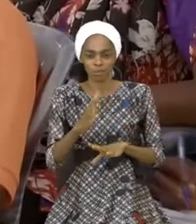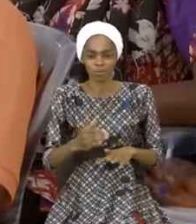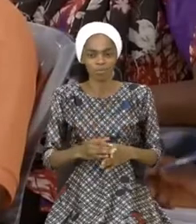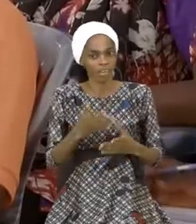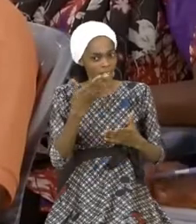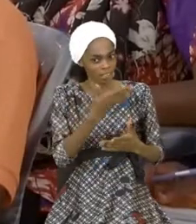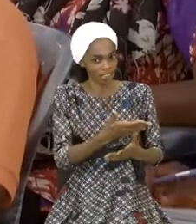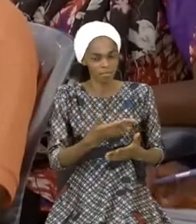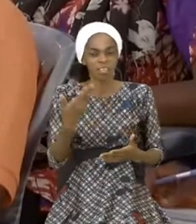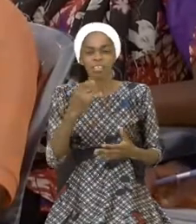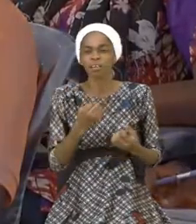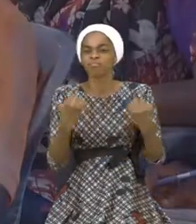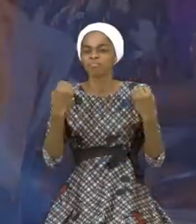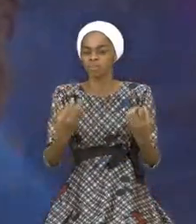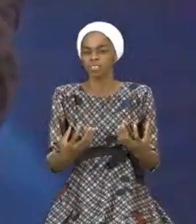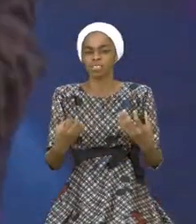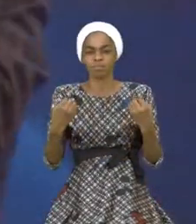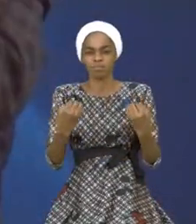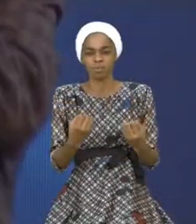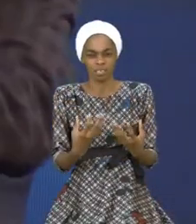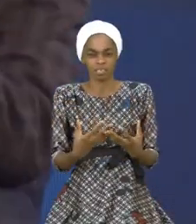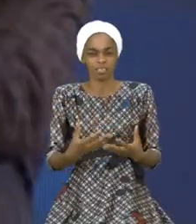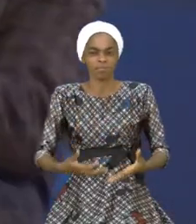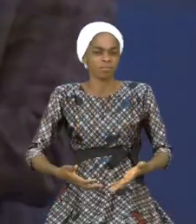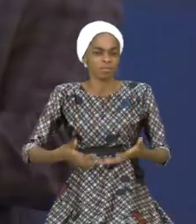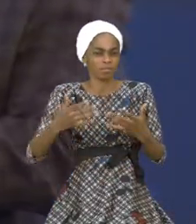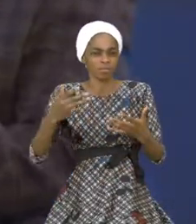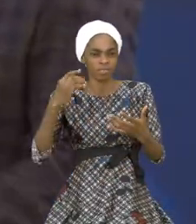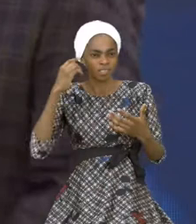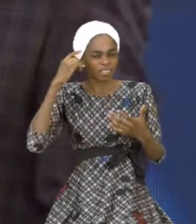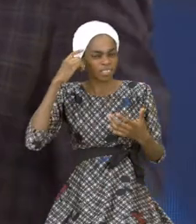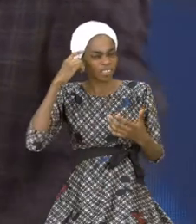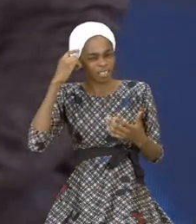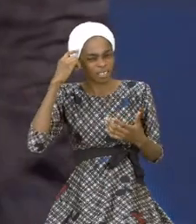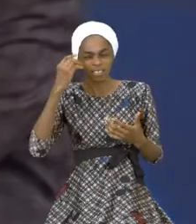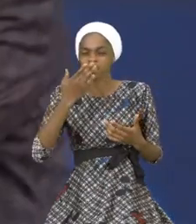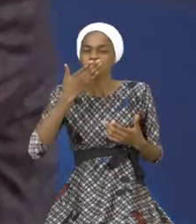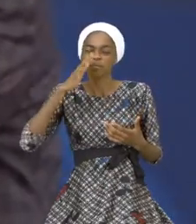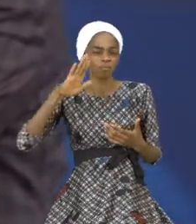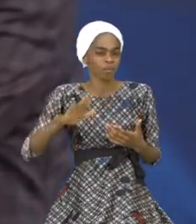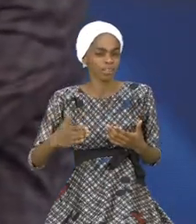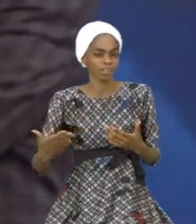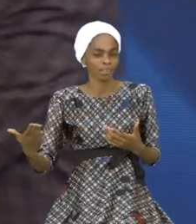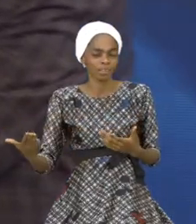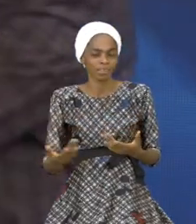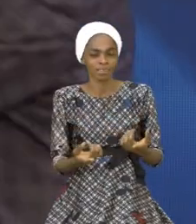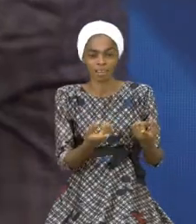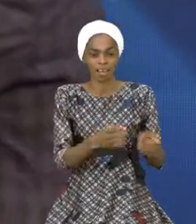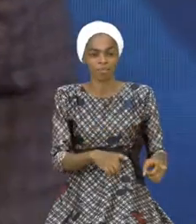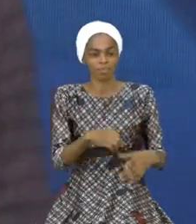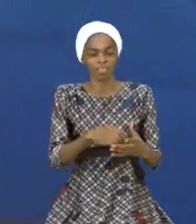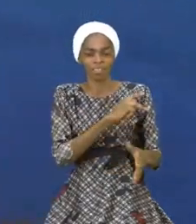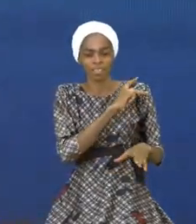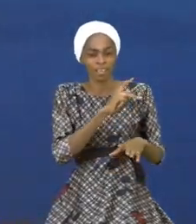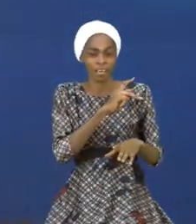of heavy metallic things, evil happen in the earthly